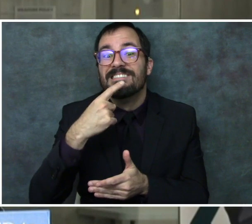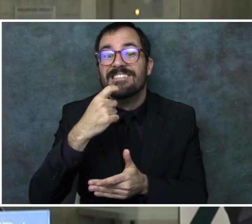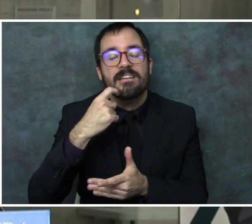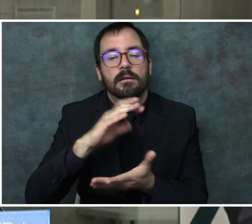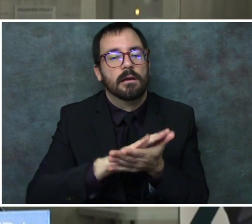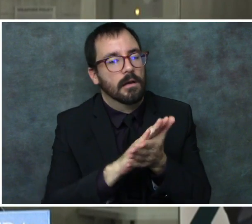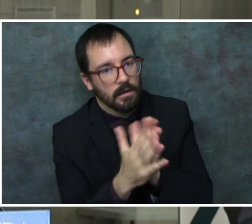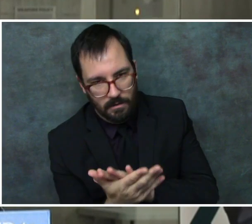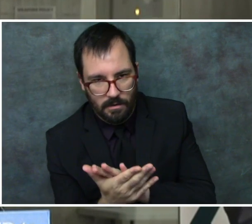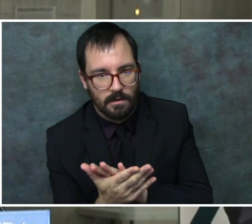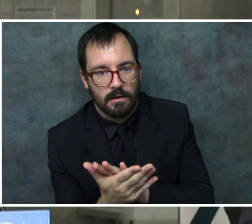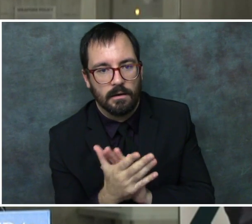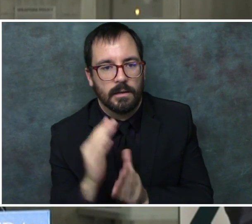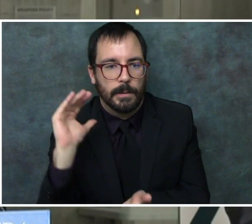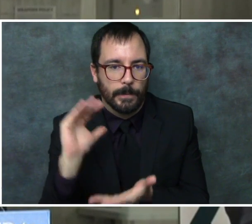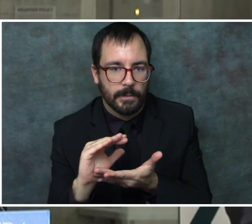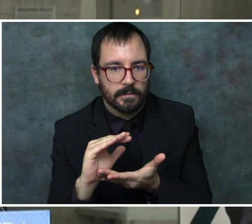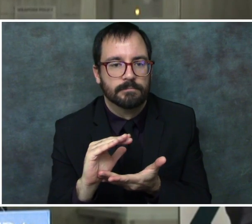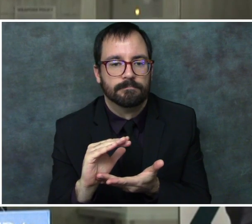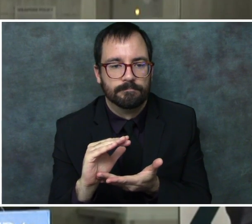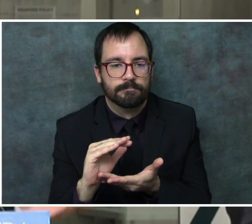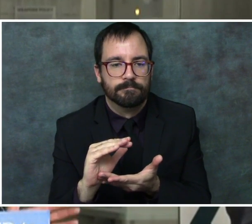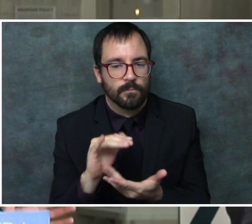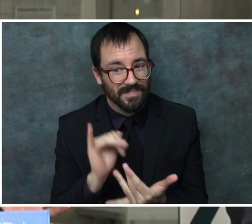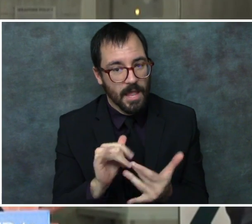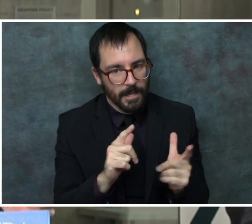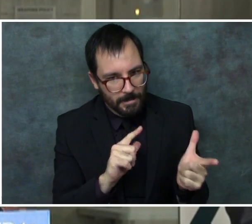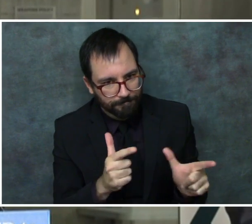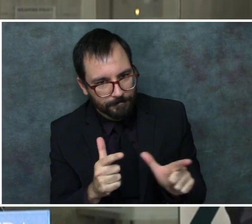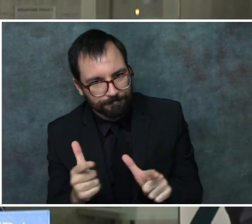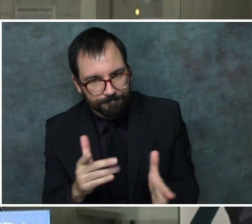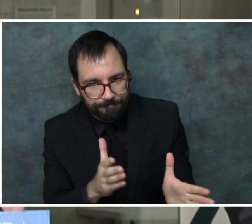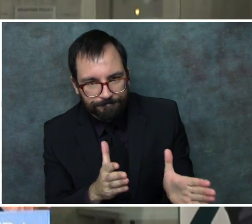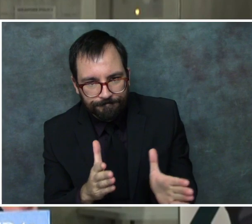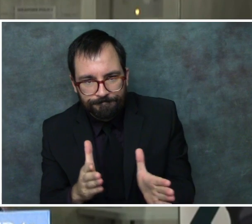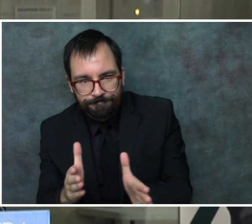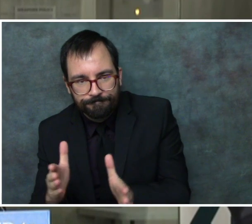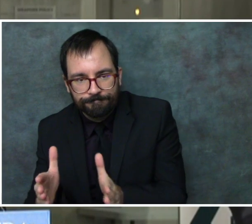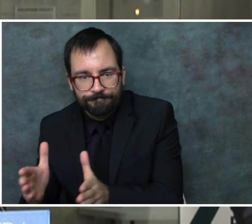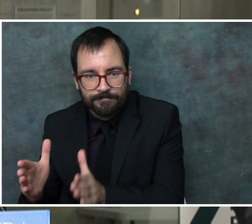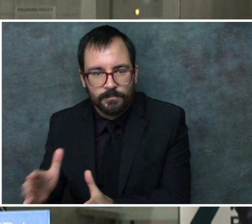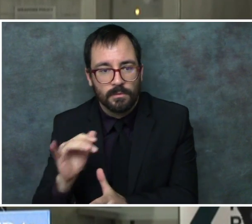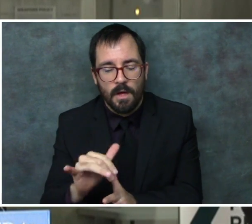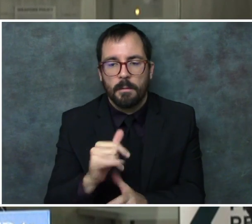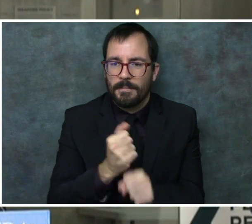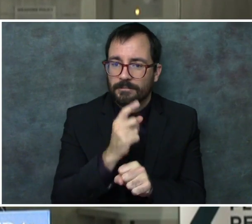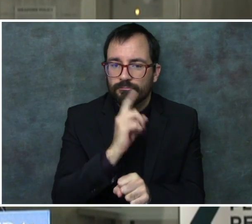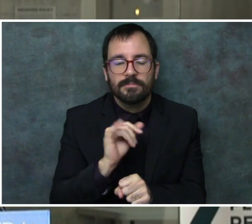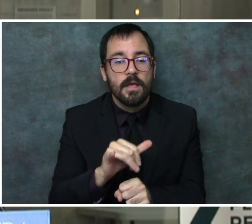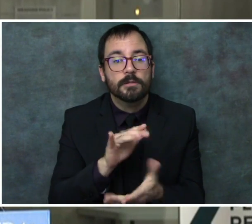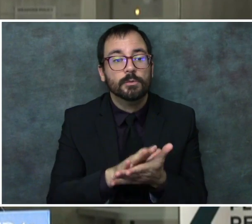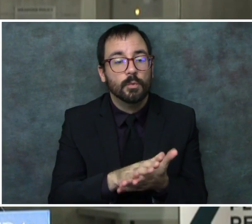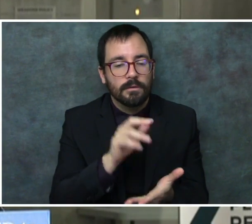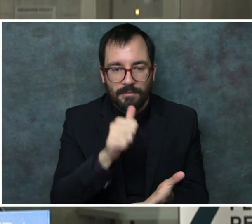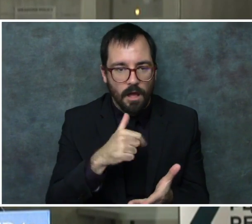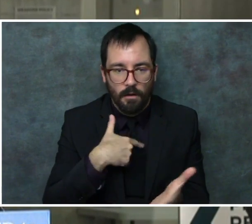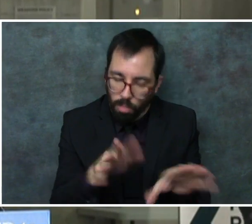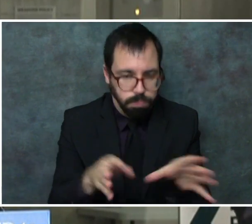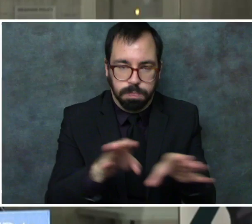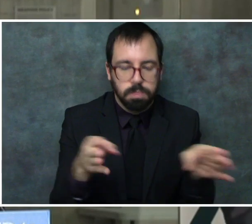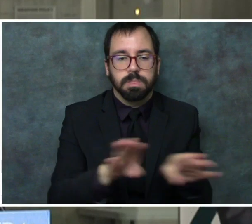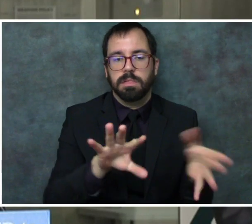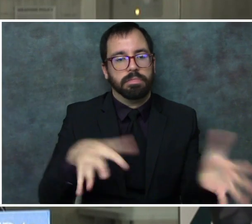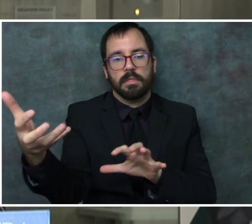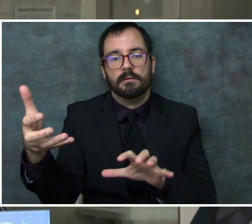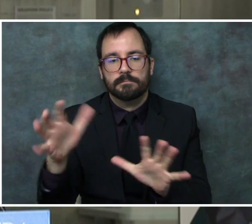because the phased-in approach allows us the opportunity not to disrupt the whole school. So as as we had as the kids that are in school tomorrow